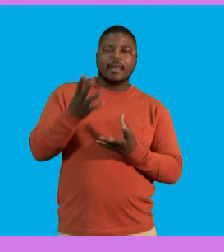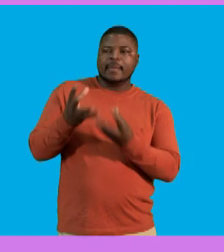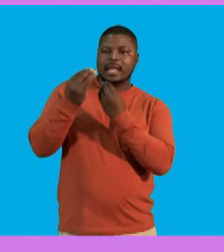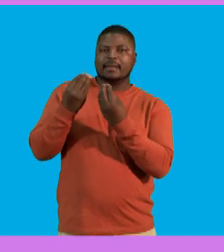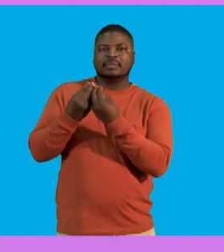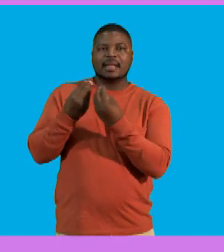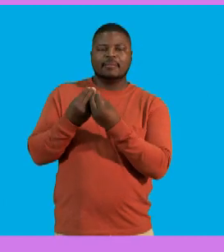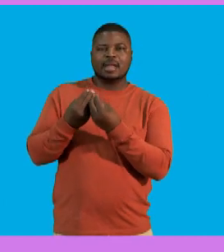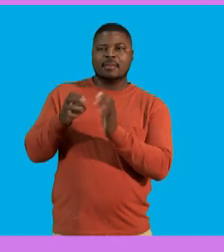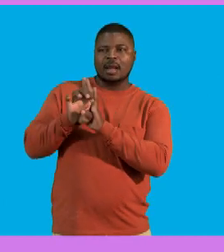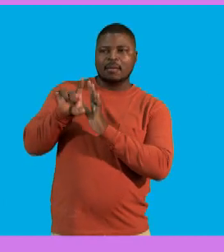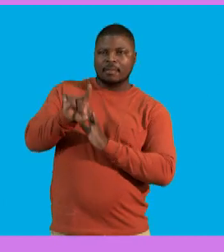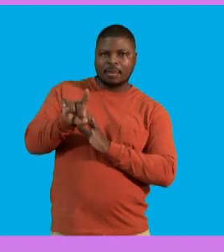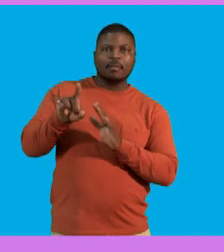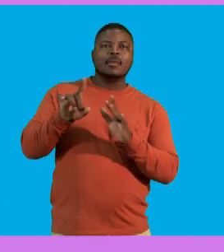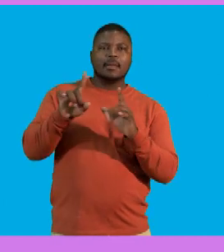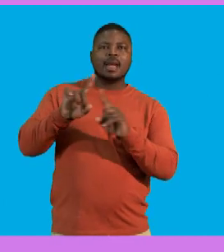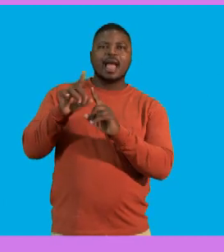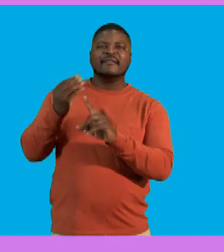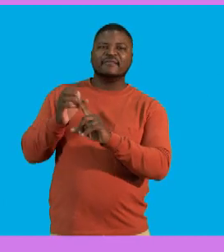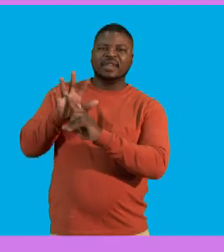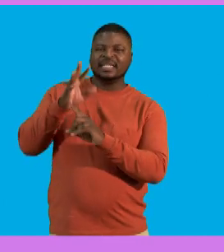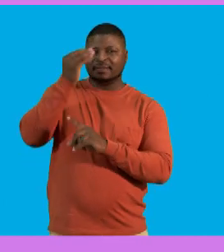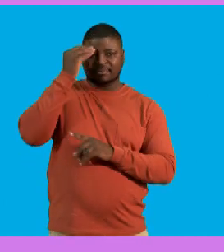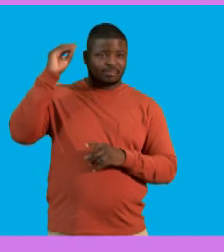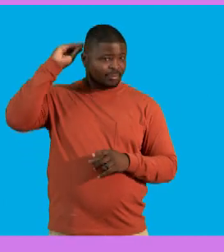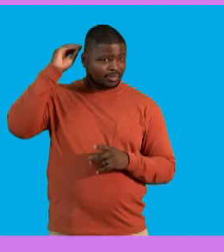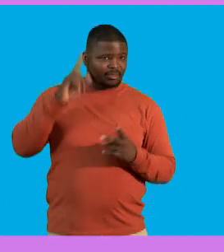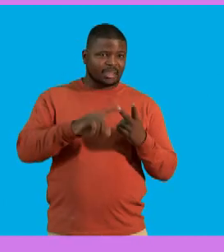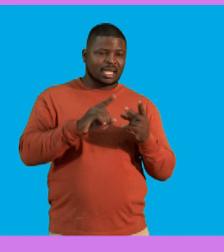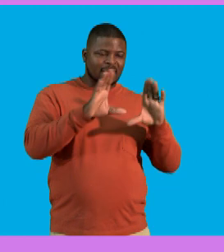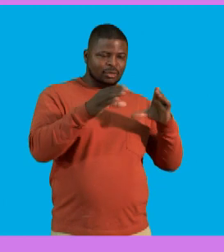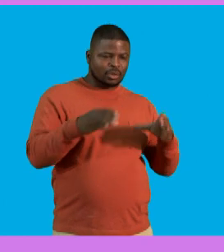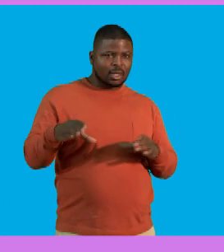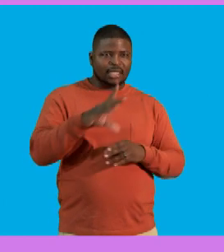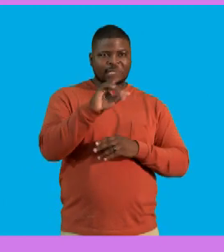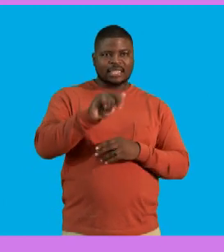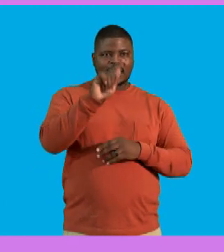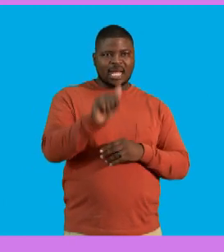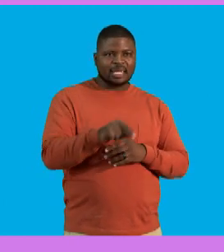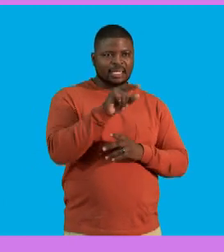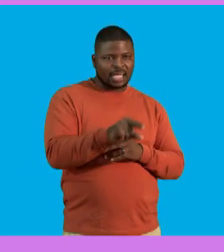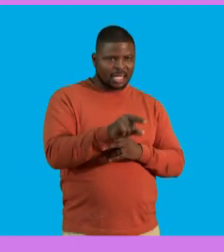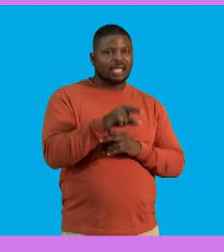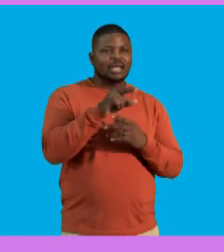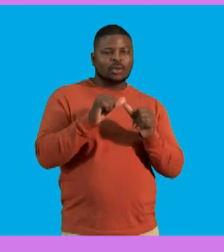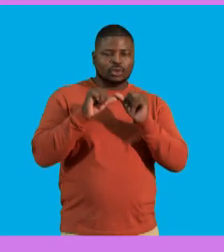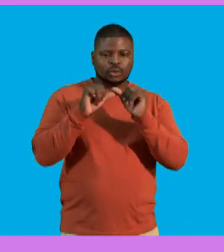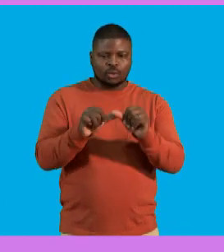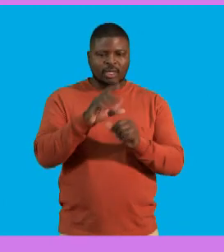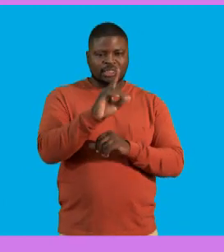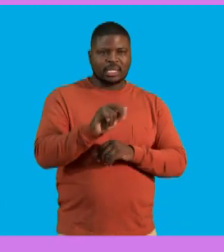our sample without taking all factors into account. Categorical data. Data in the form of words, names, or